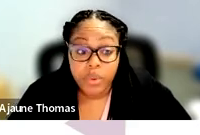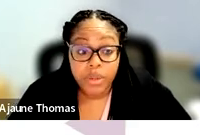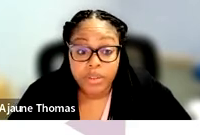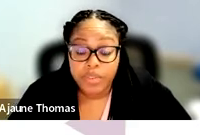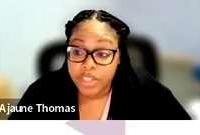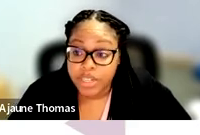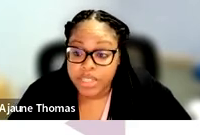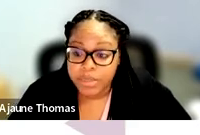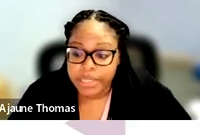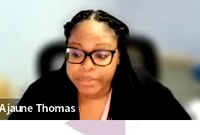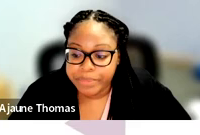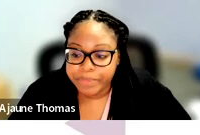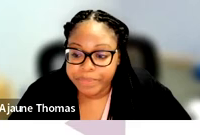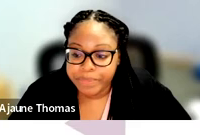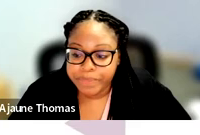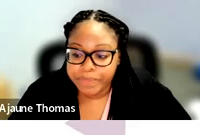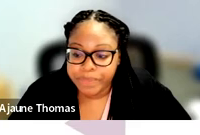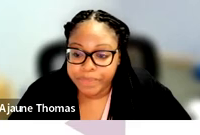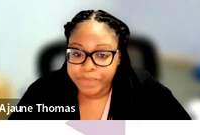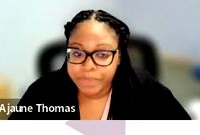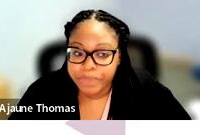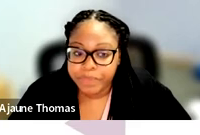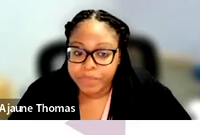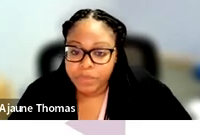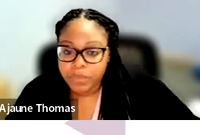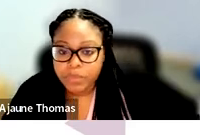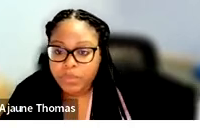product for vision accessibility.